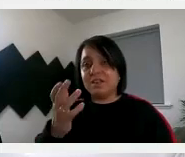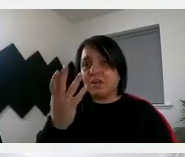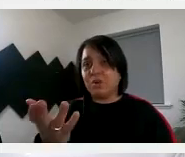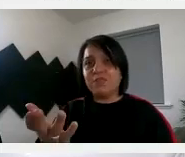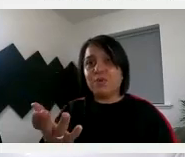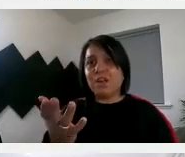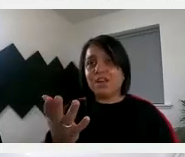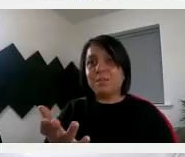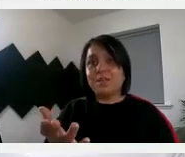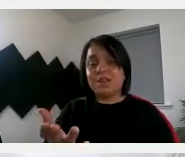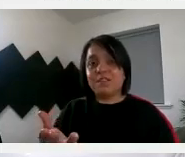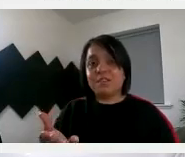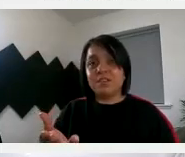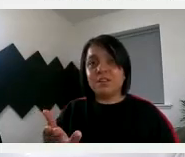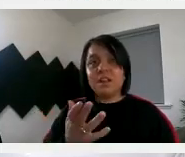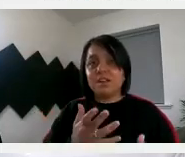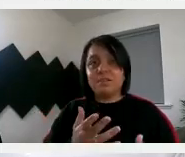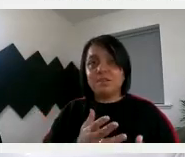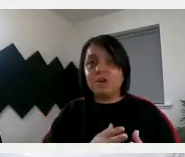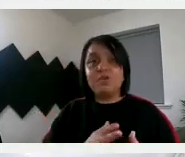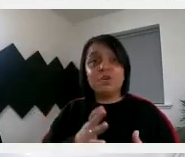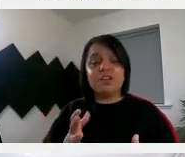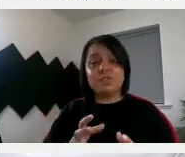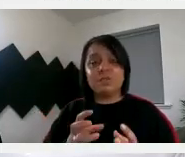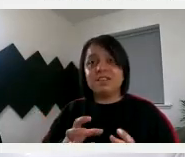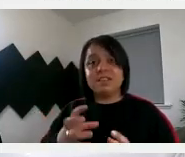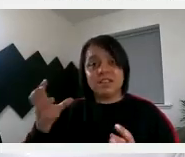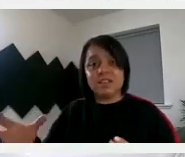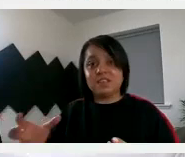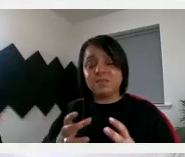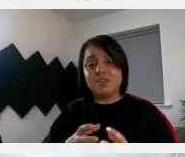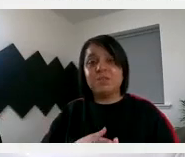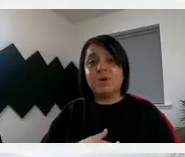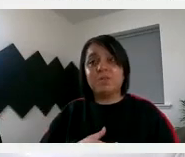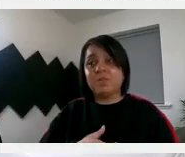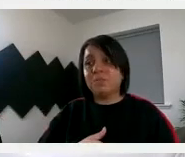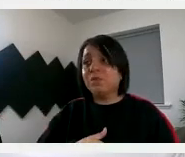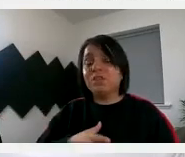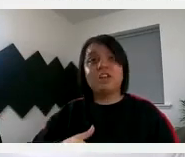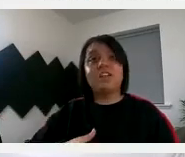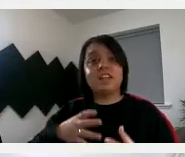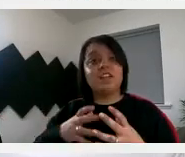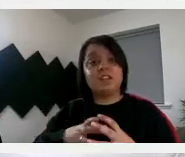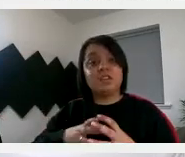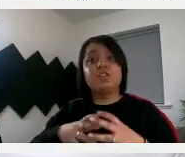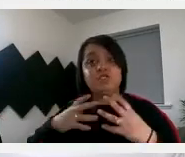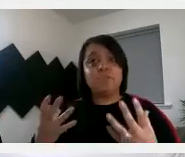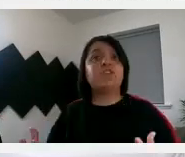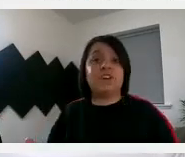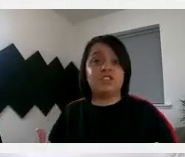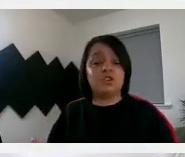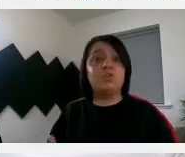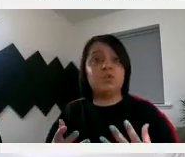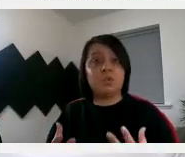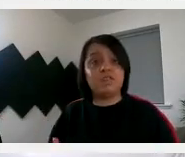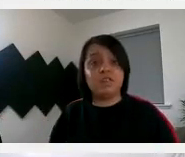like, one of you were a lab technician, you know, look at places like this because you might more than likely get the job that you're